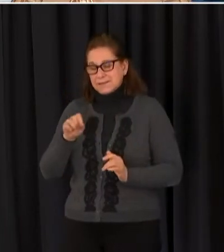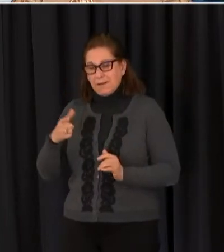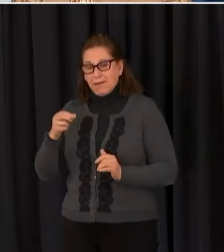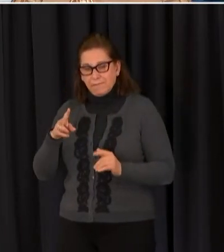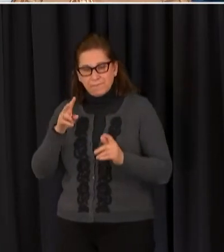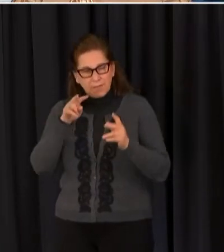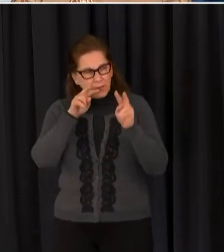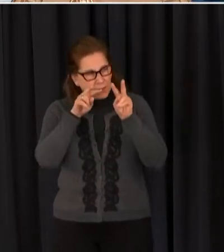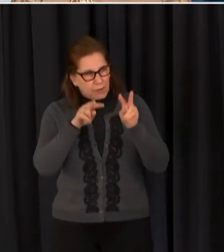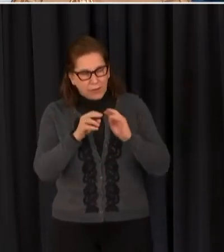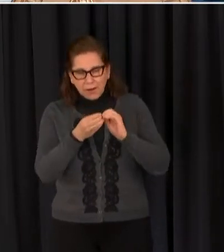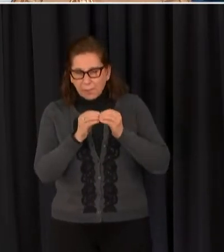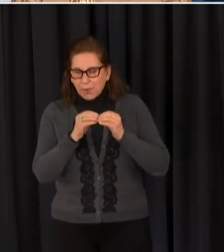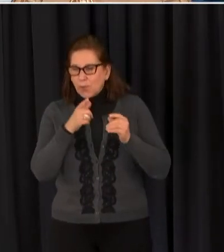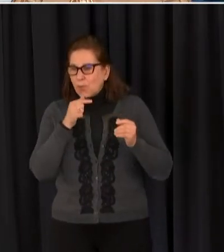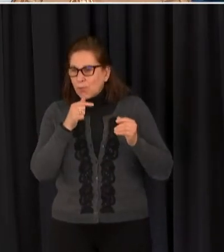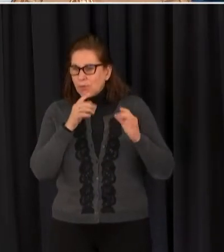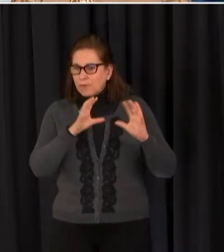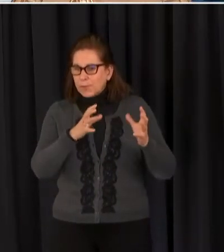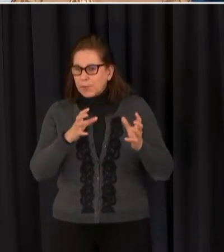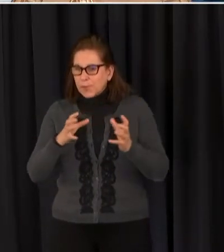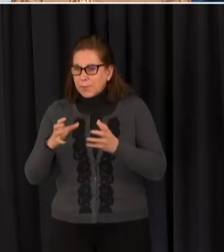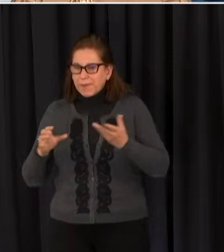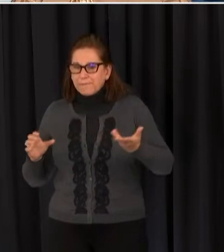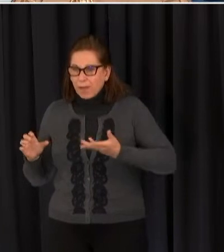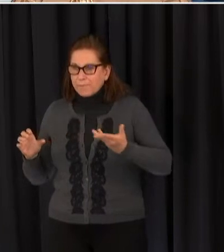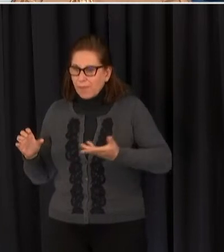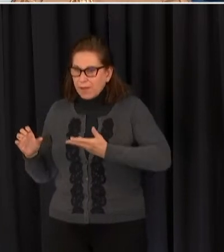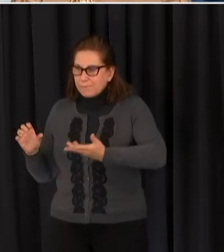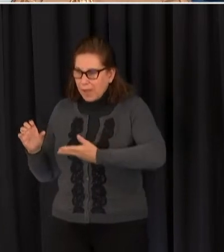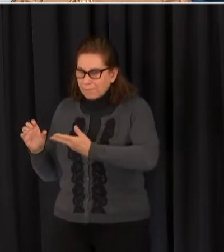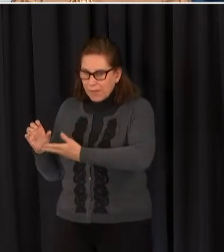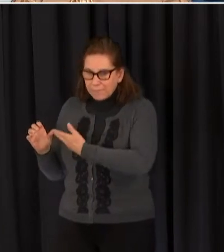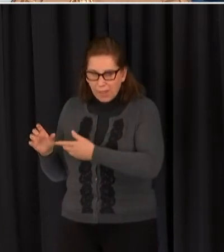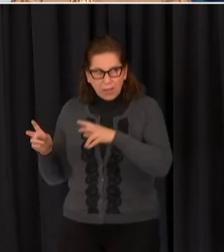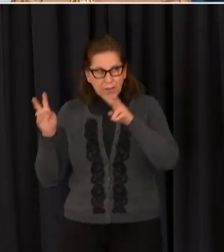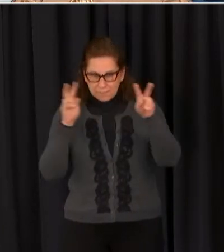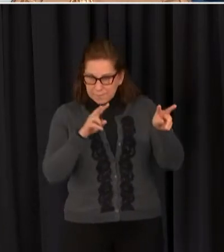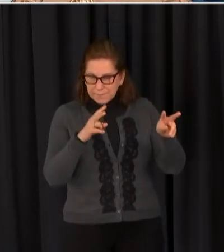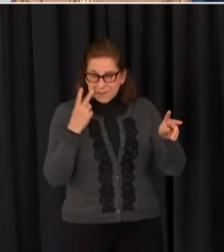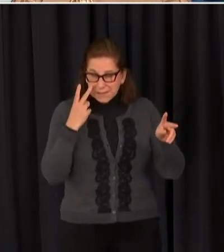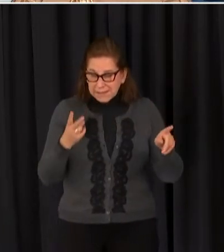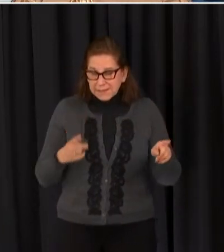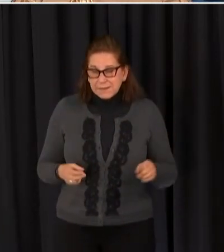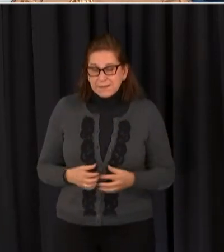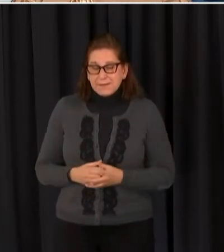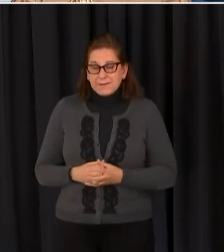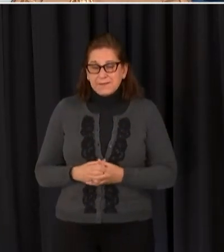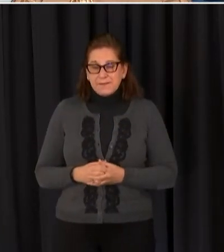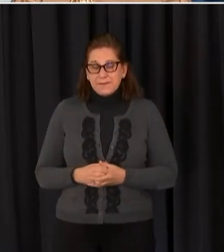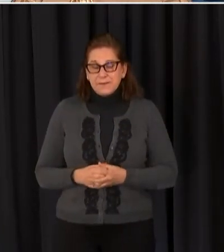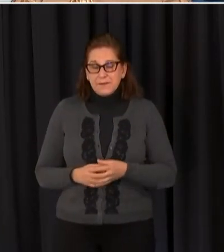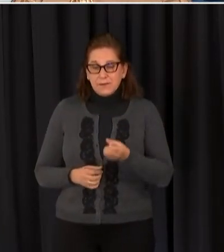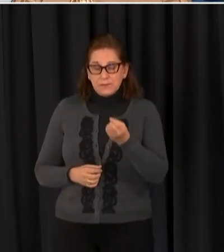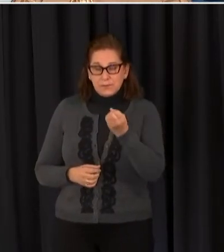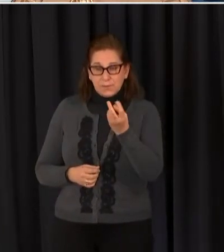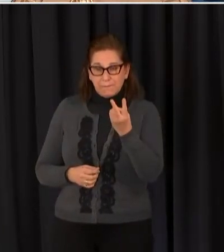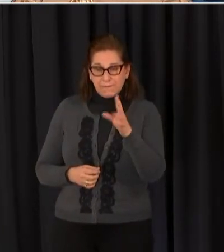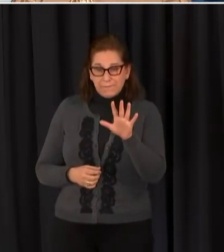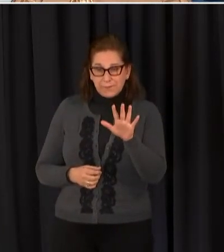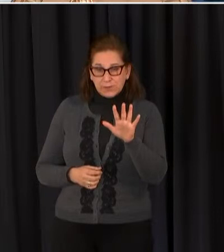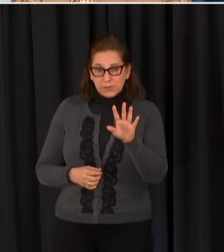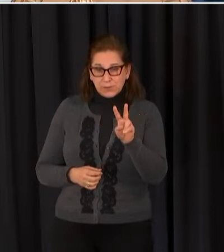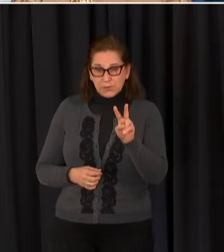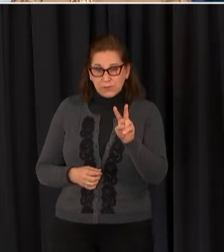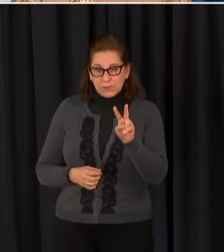numbers in particular. But you will see, for example, that 1,252 seniors in priority